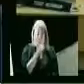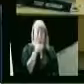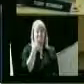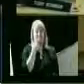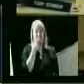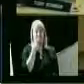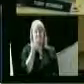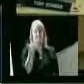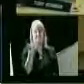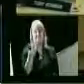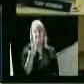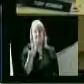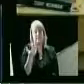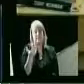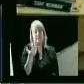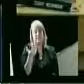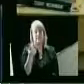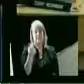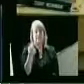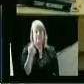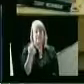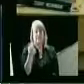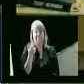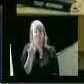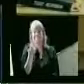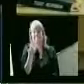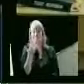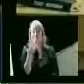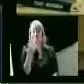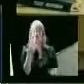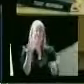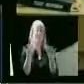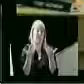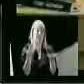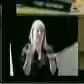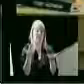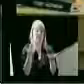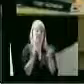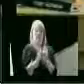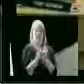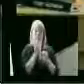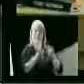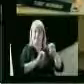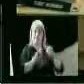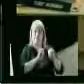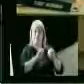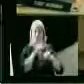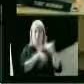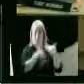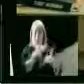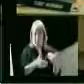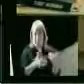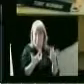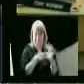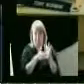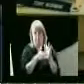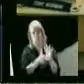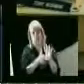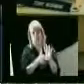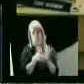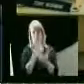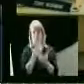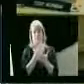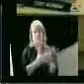probably with the evaluation process showing some